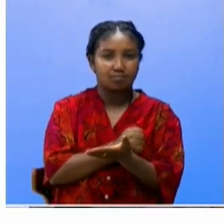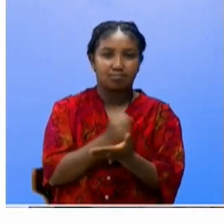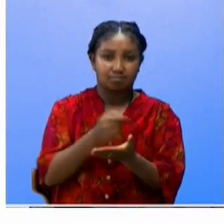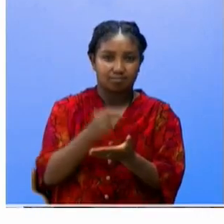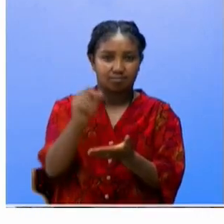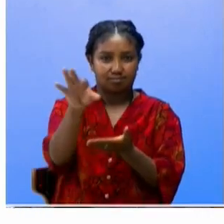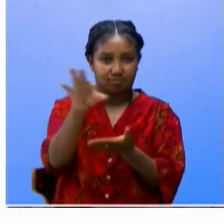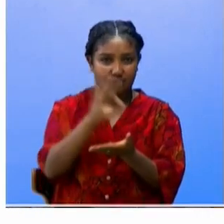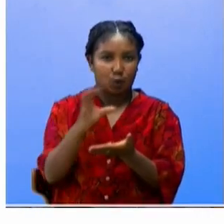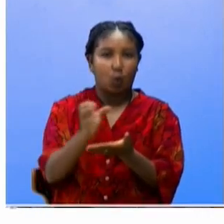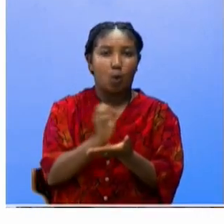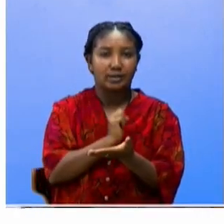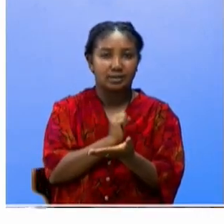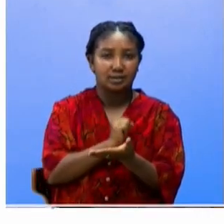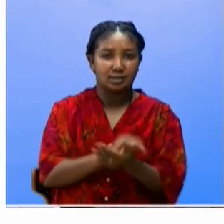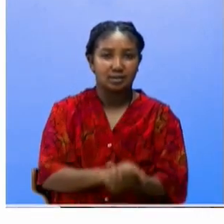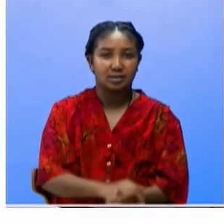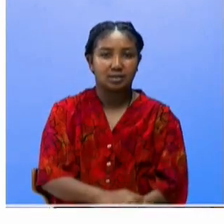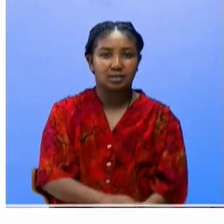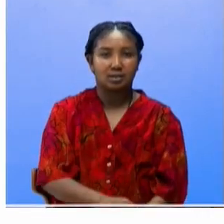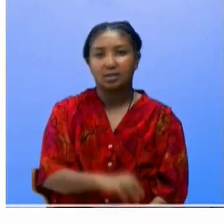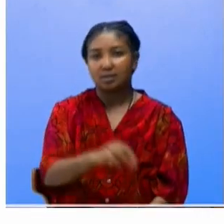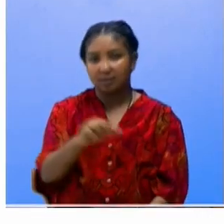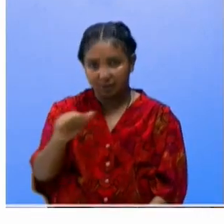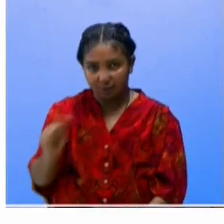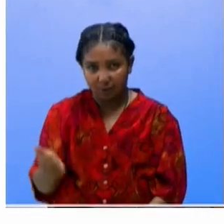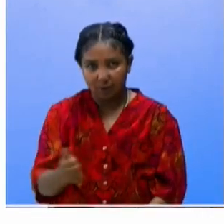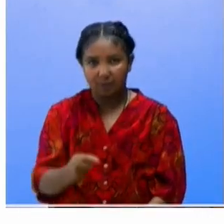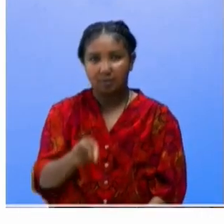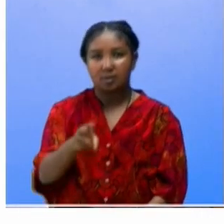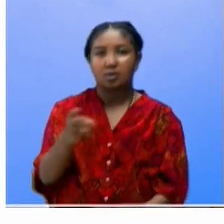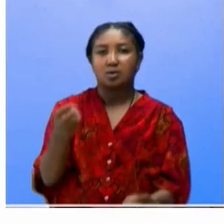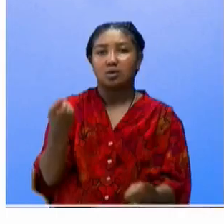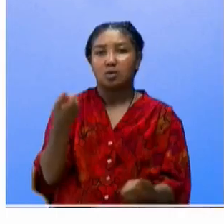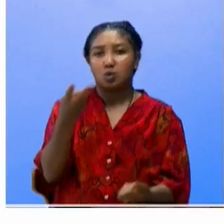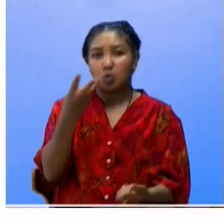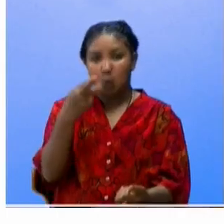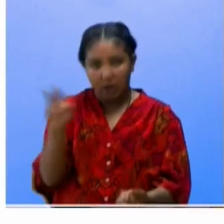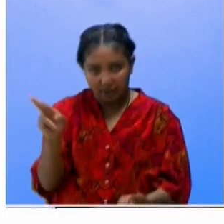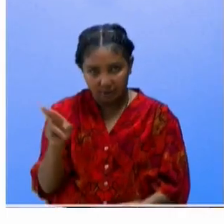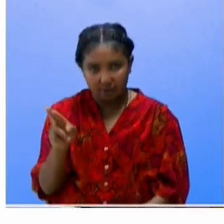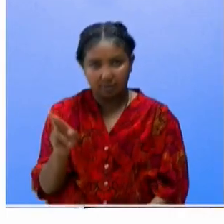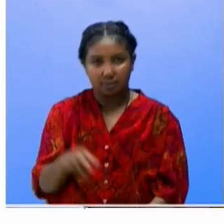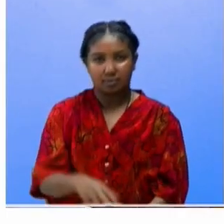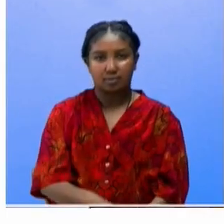Here, was it this one? Yes. Where.